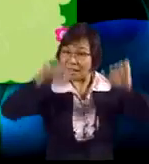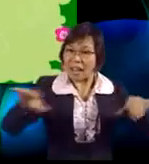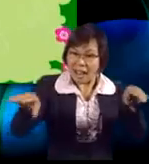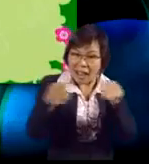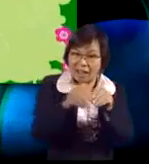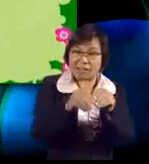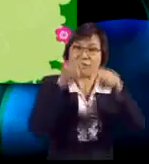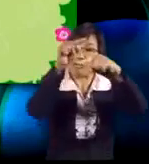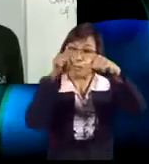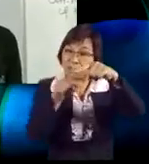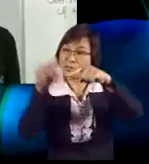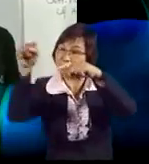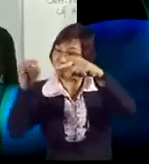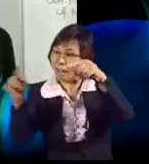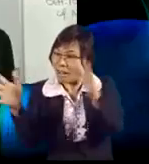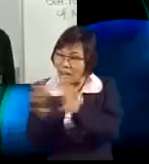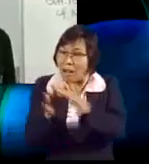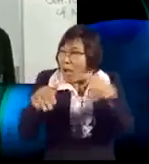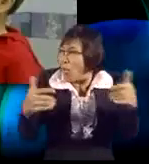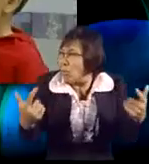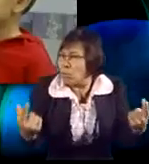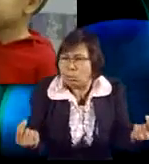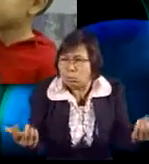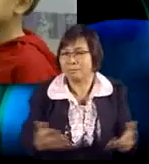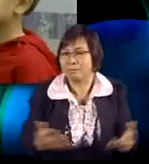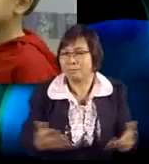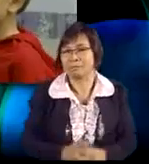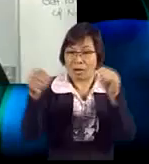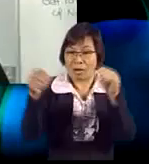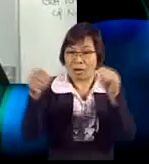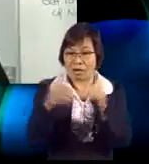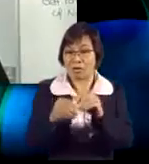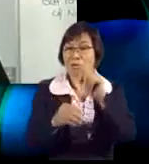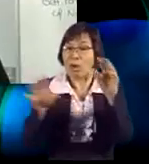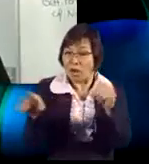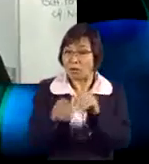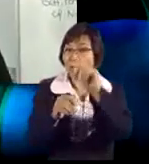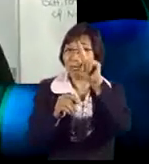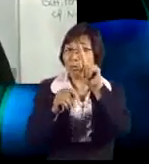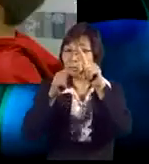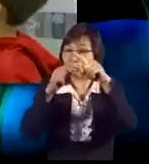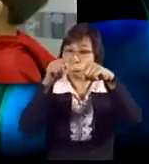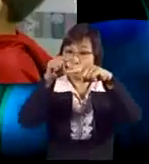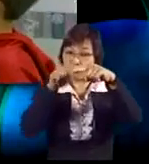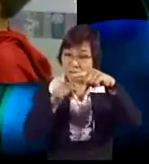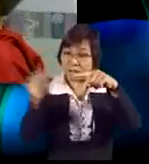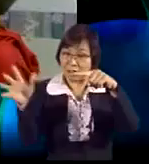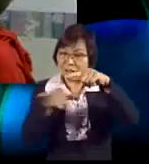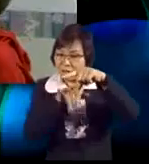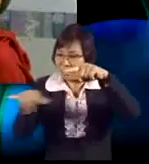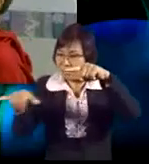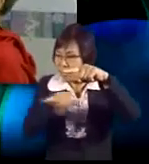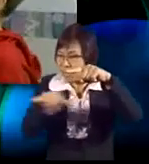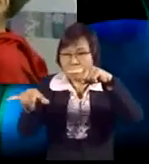Correct. Susie, can you please add the fractions? How do I do that? To add